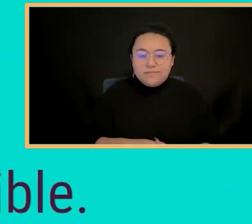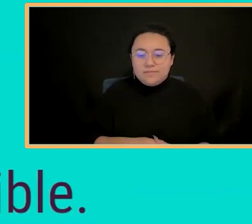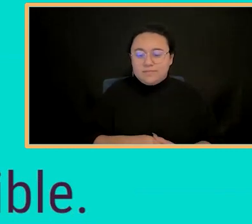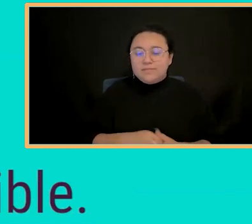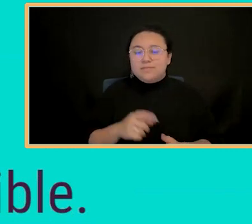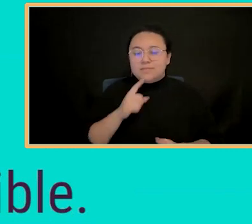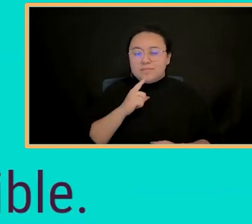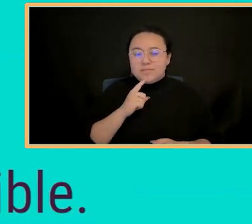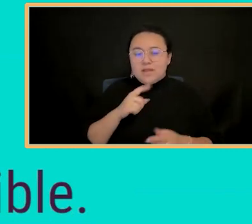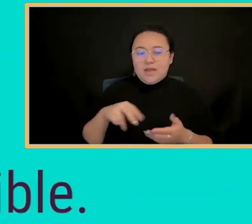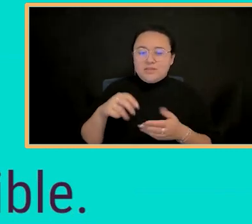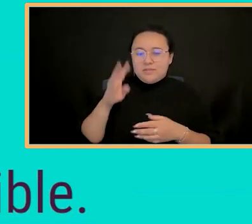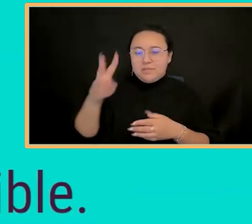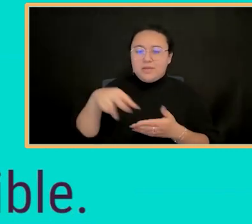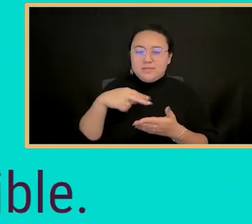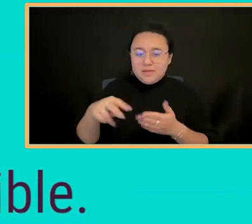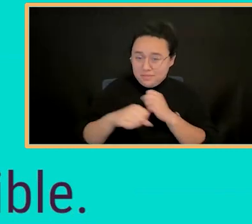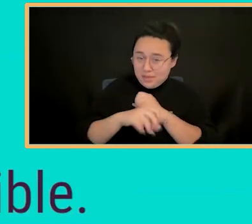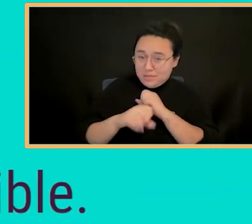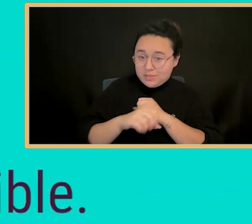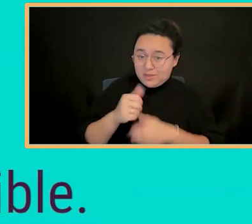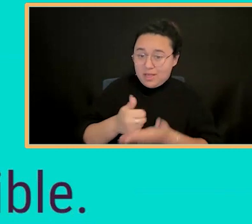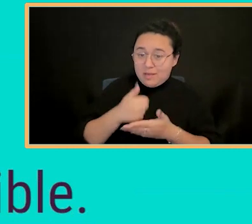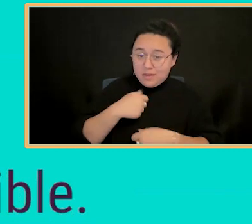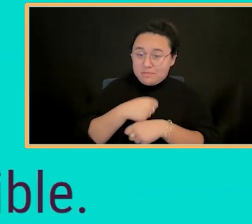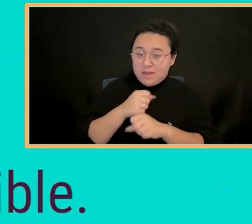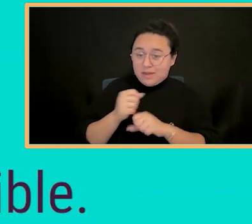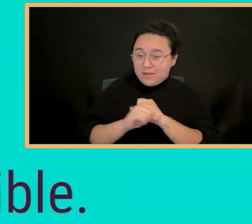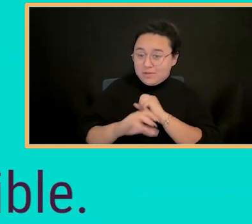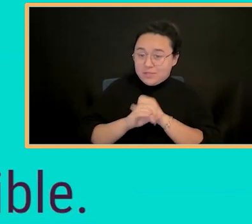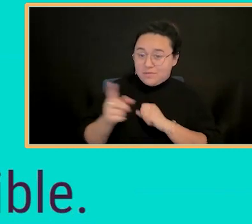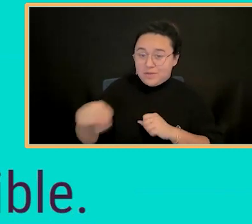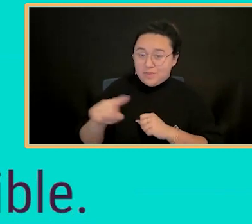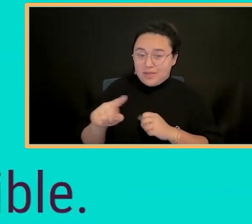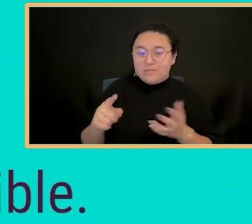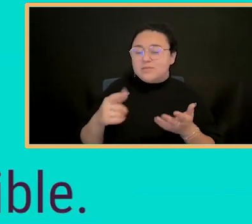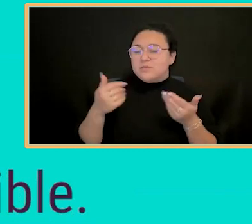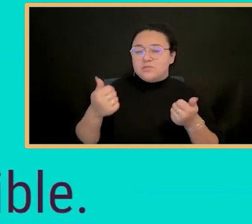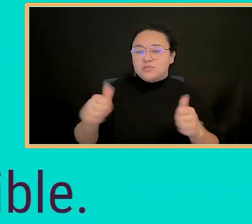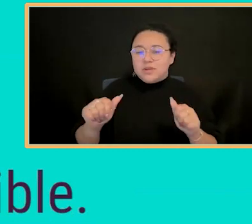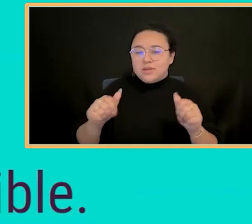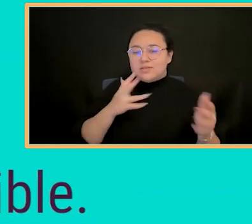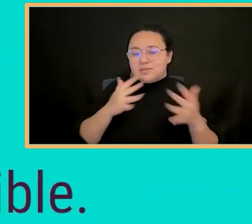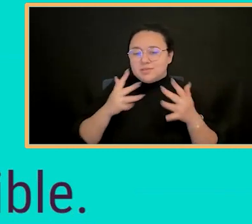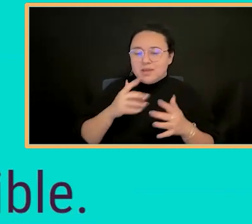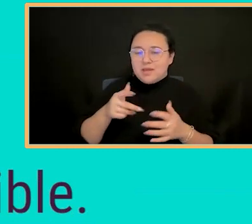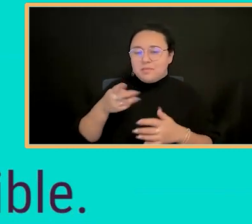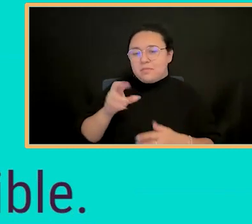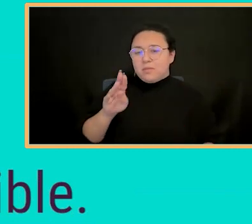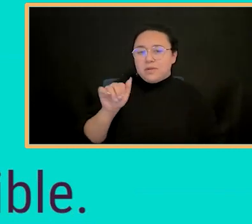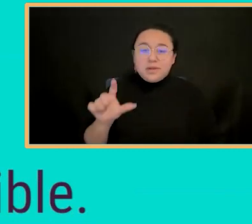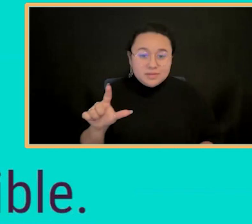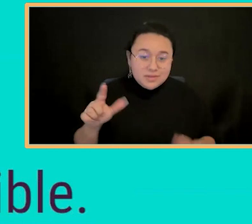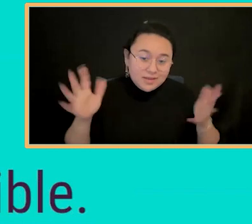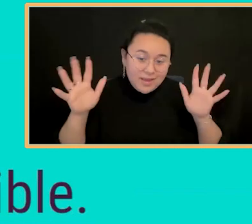that up. Can we make a commercial? Can you please help me make a commercial for Pro Bono ASL? Let's just try it. Pro Bono ASL.